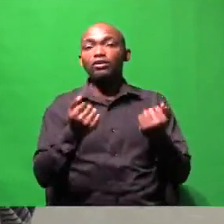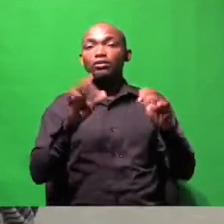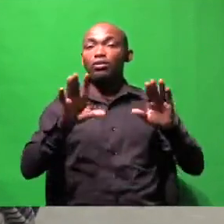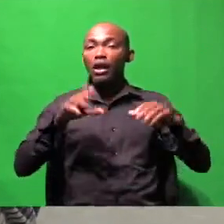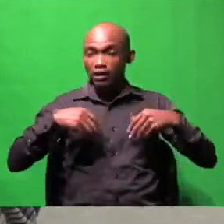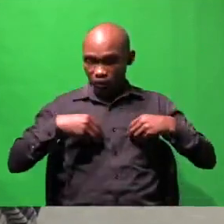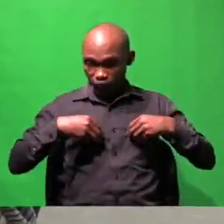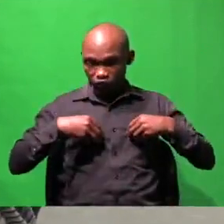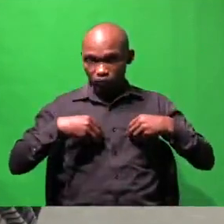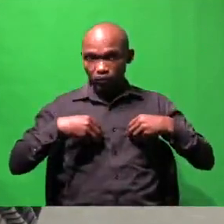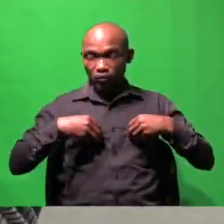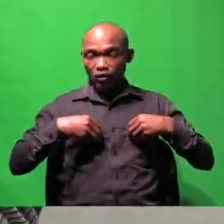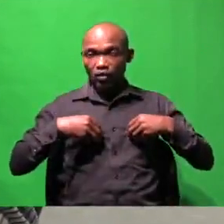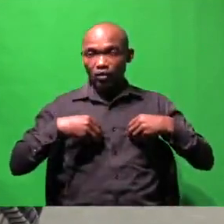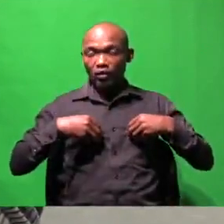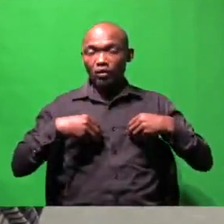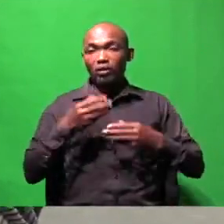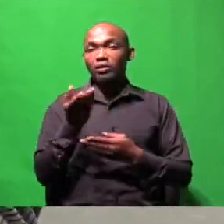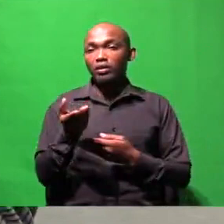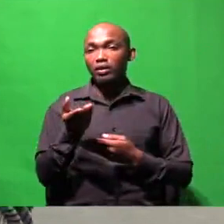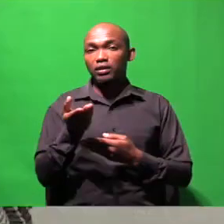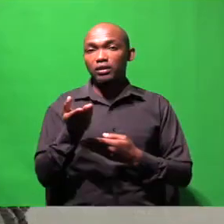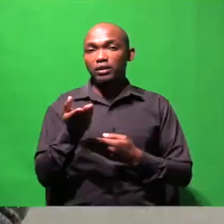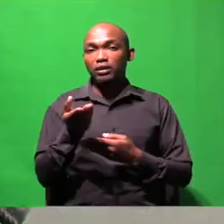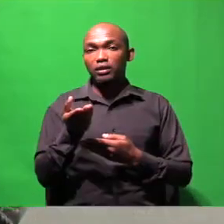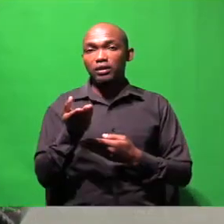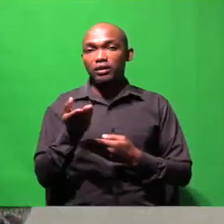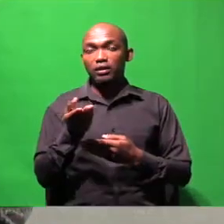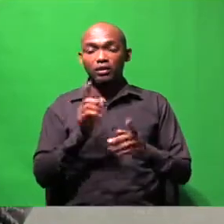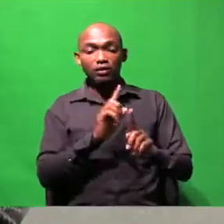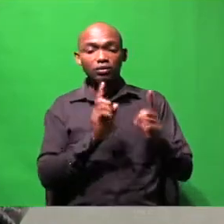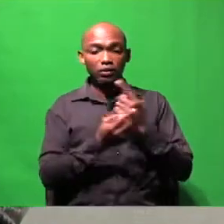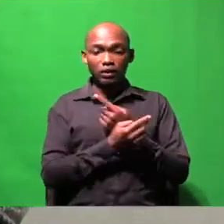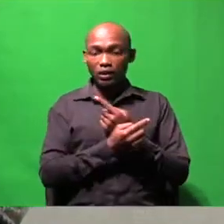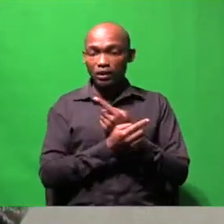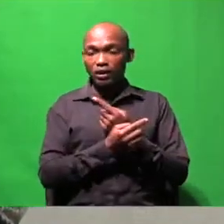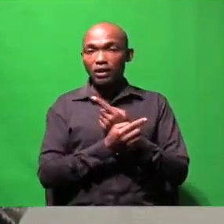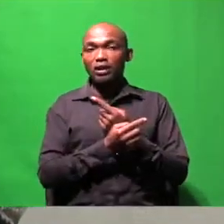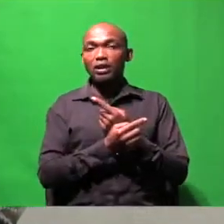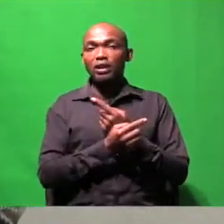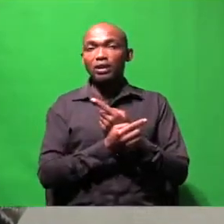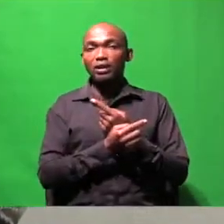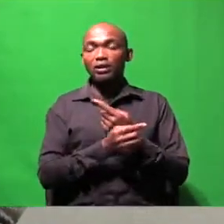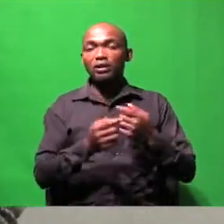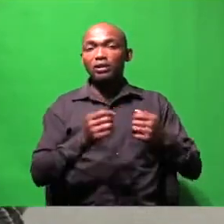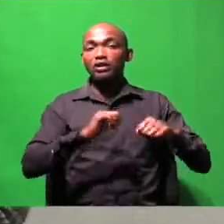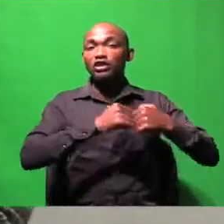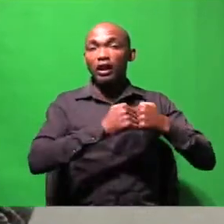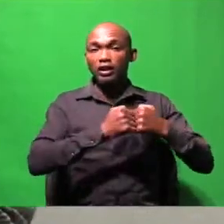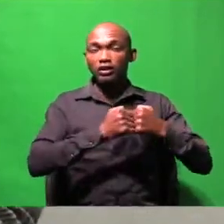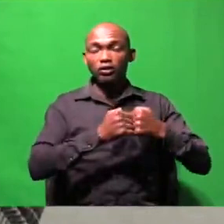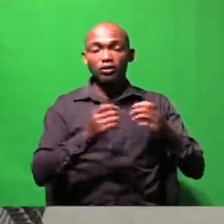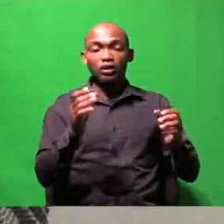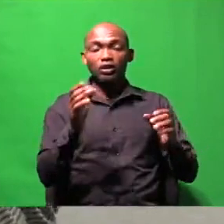them, and we have to turn the challenge to opportunities. So what I want to